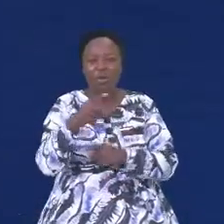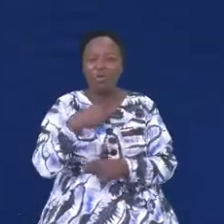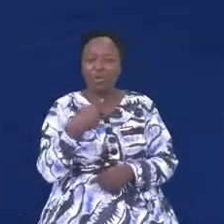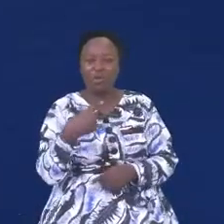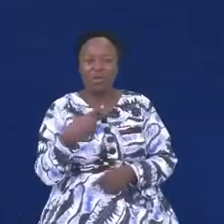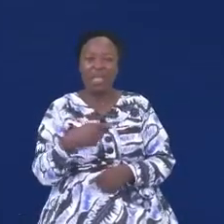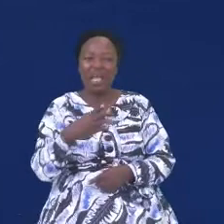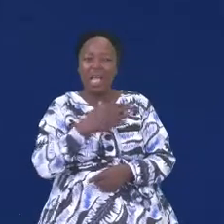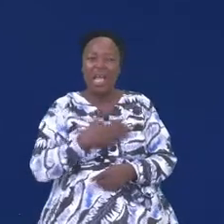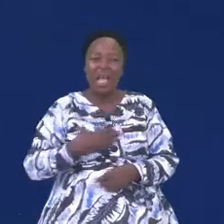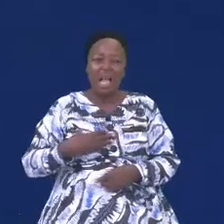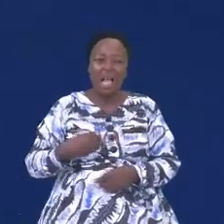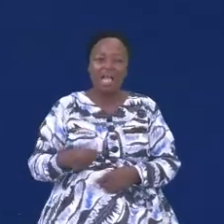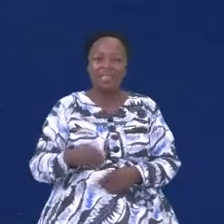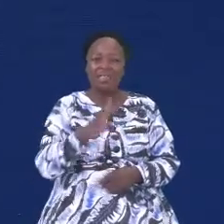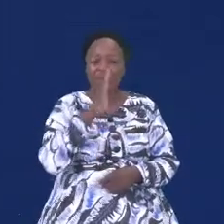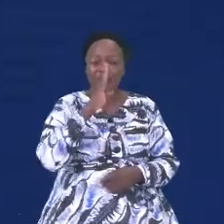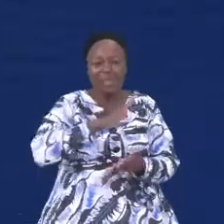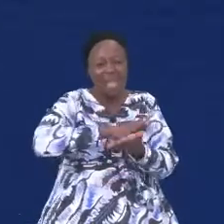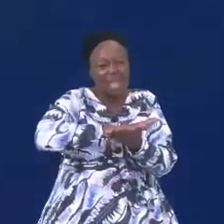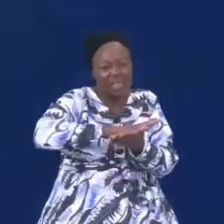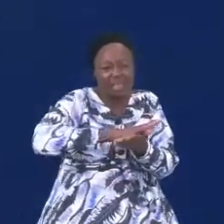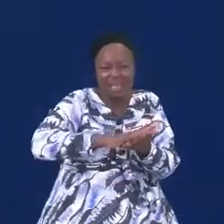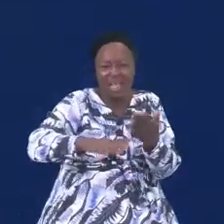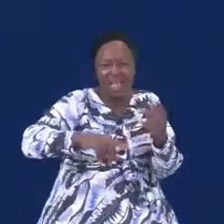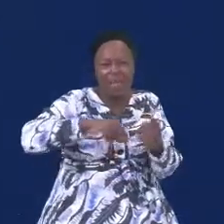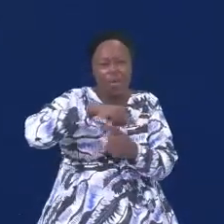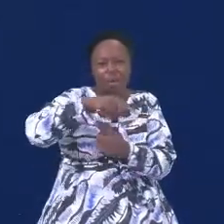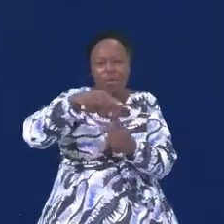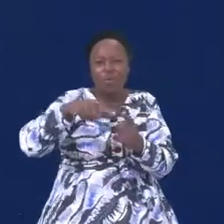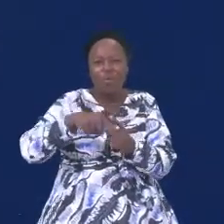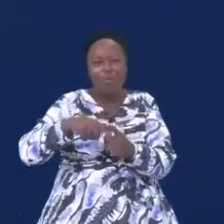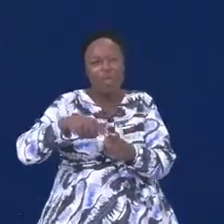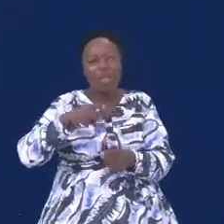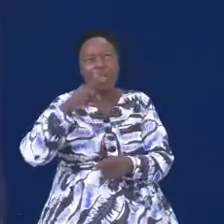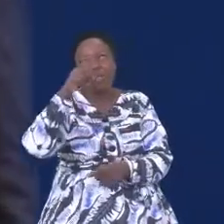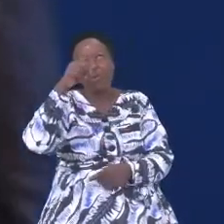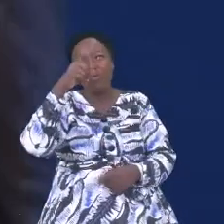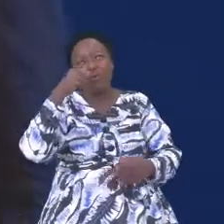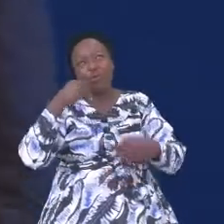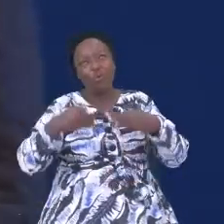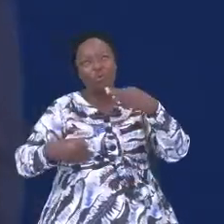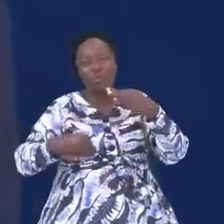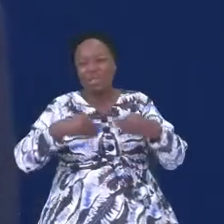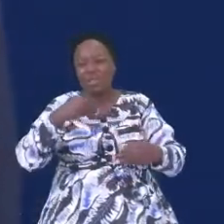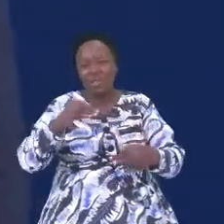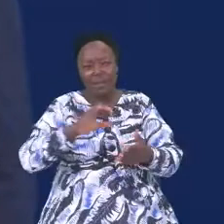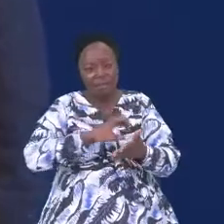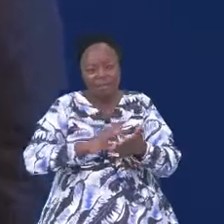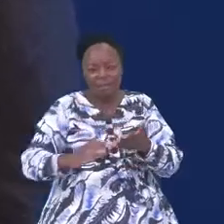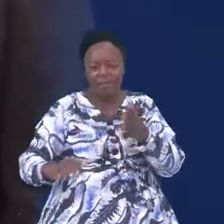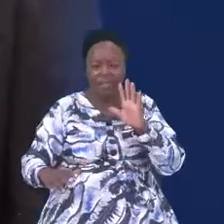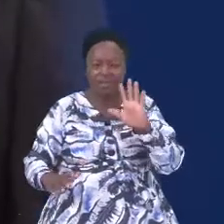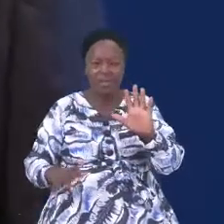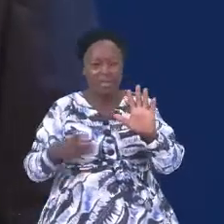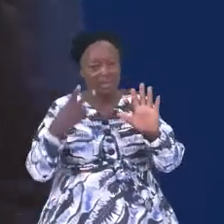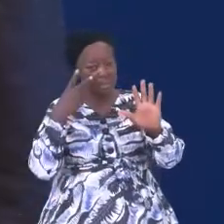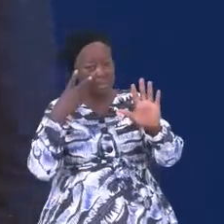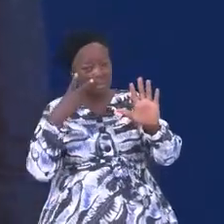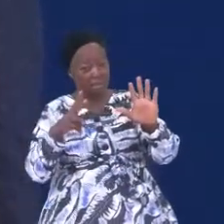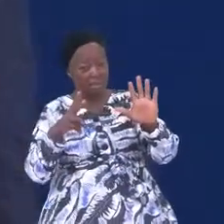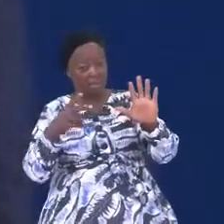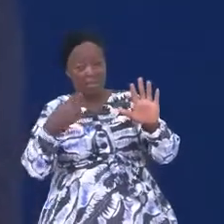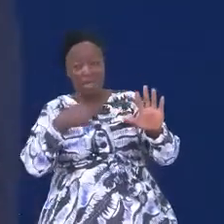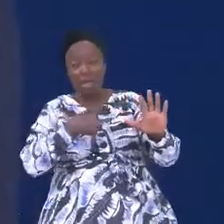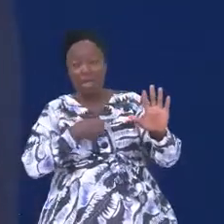clear when thou judgest. Look at verse 5. Behold, I.